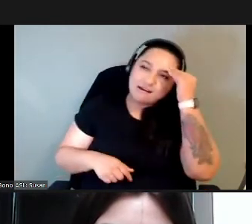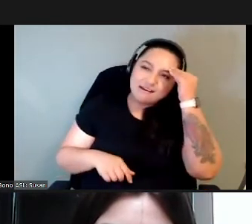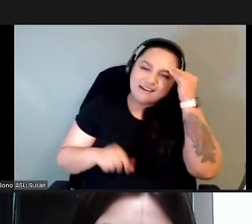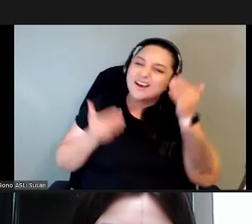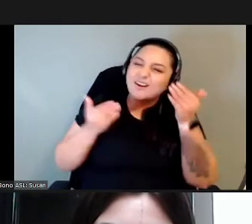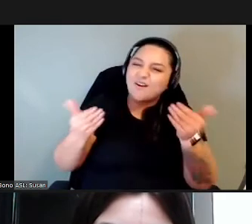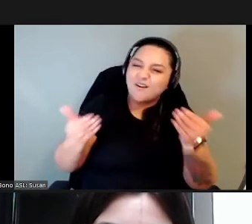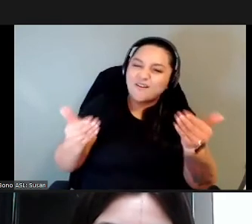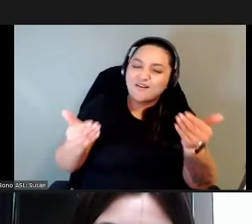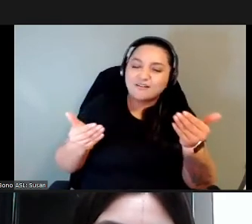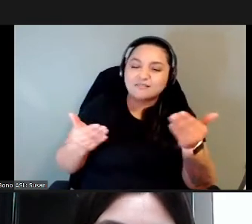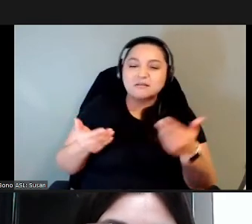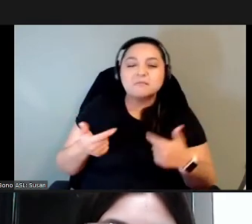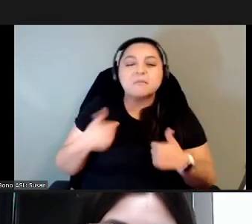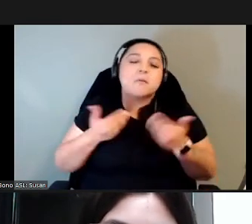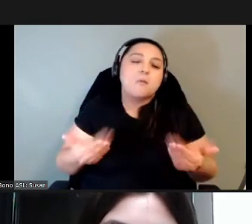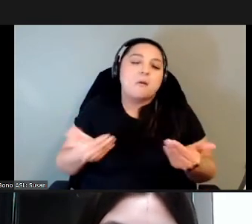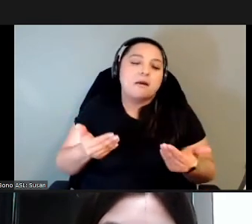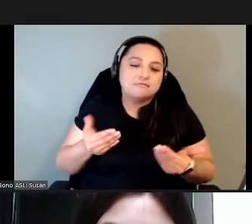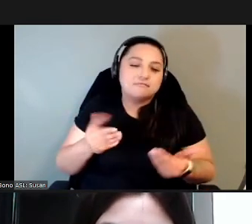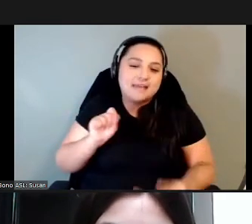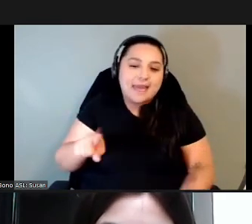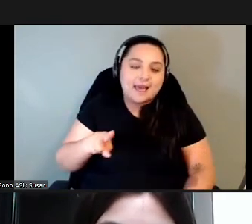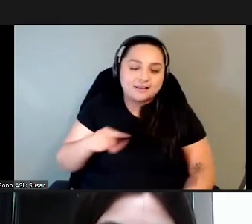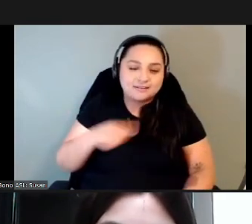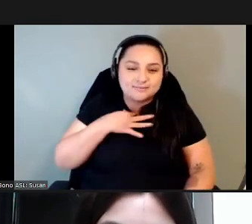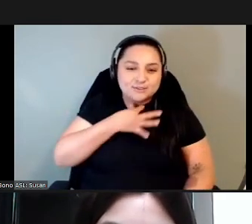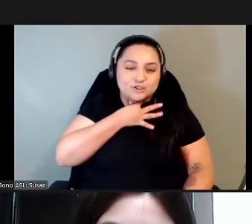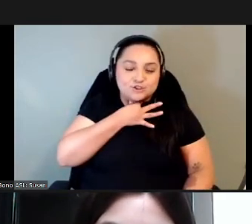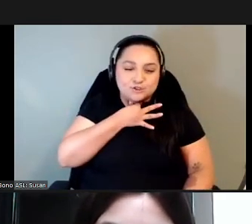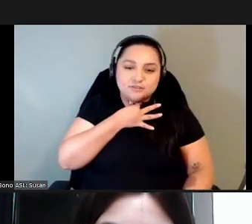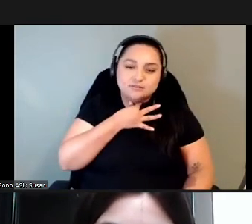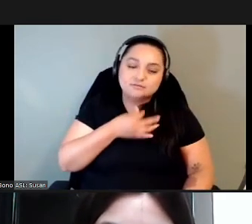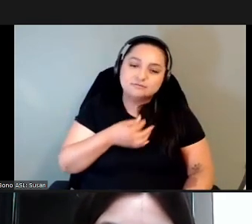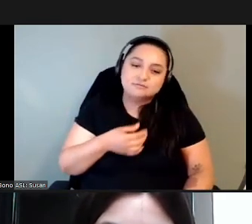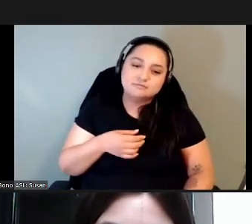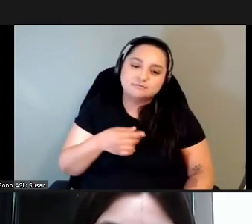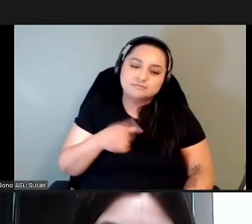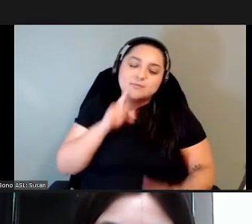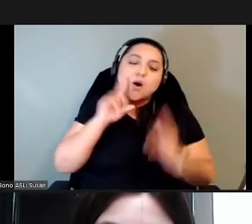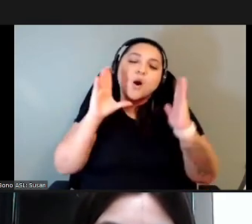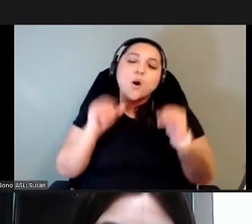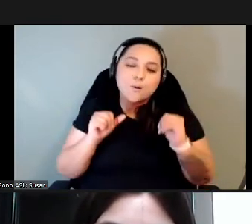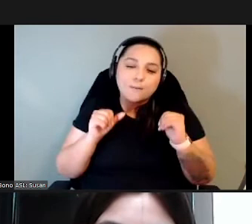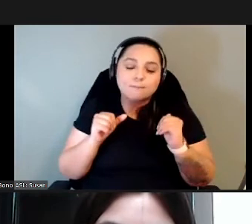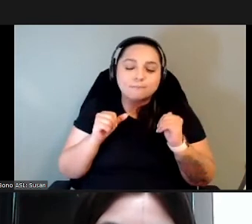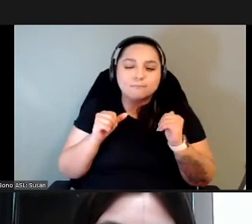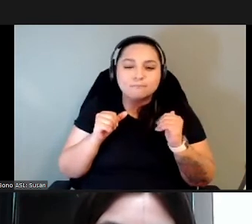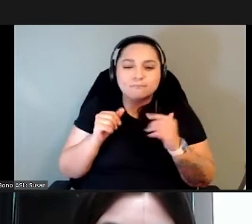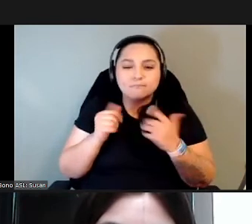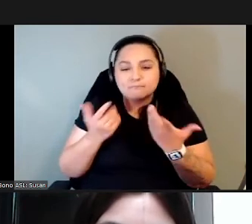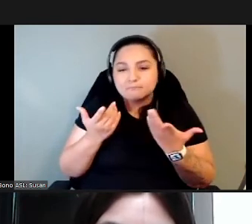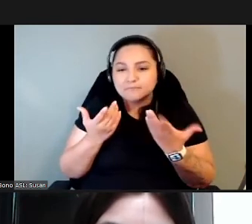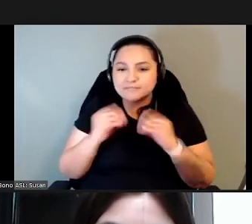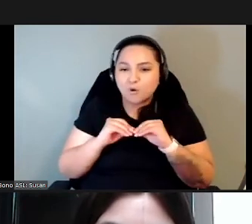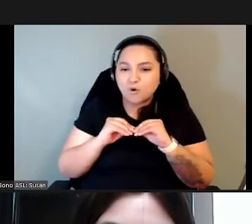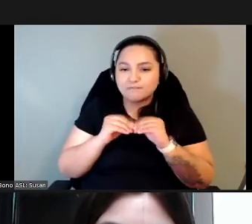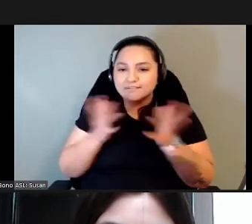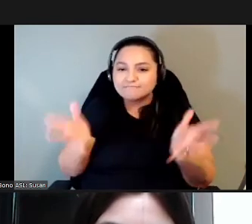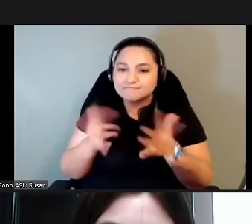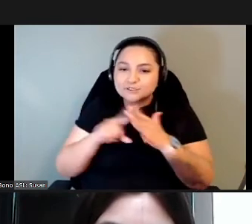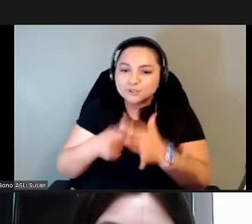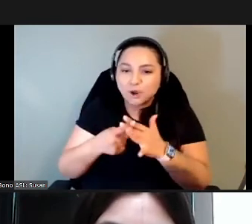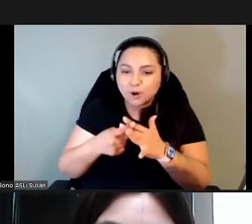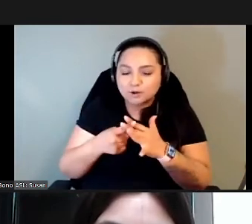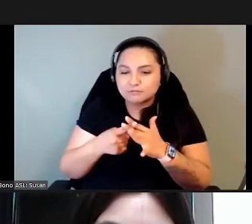because I'm really curious about this. And I'm hoping it is more generative than anything else. So bear with